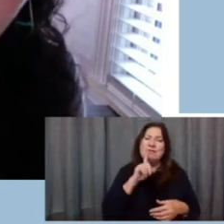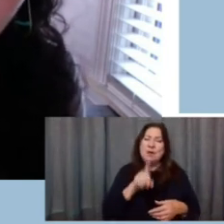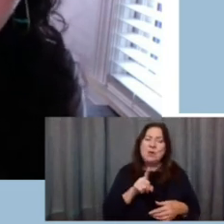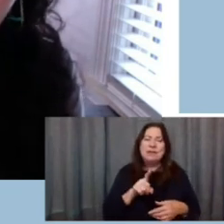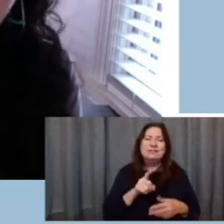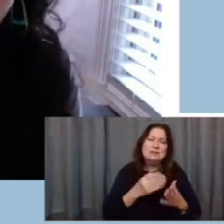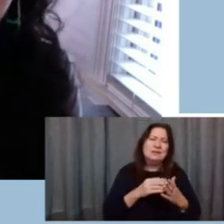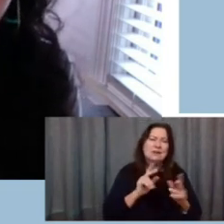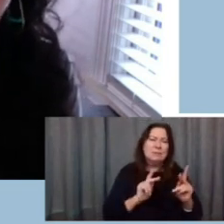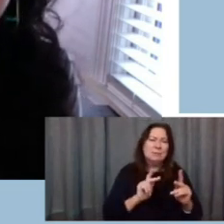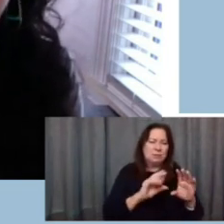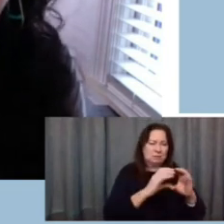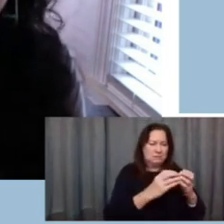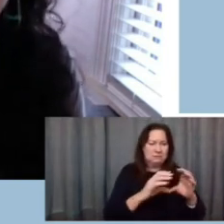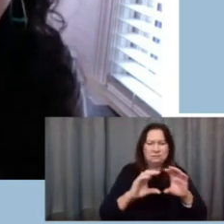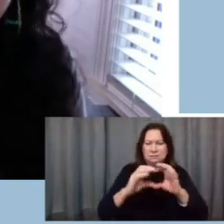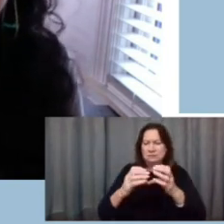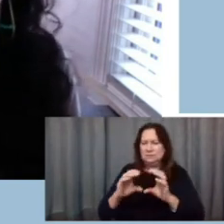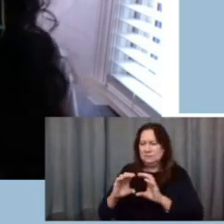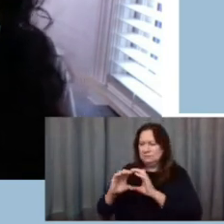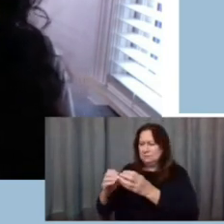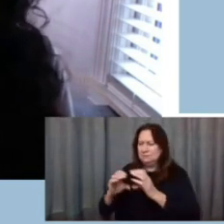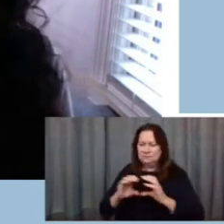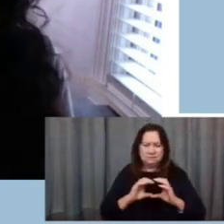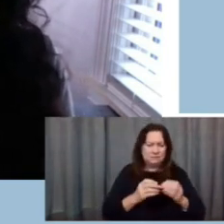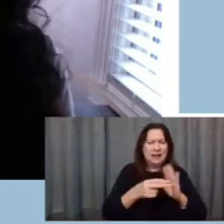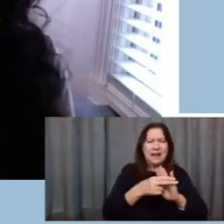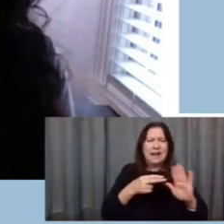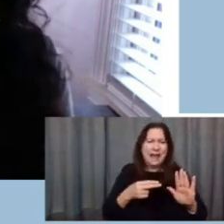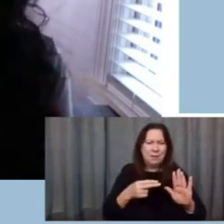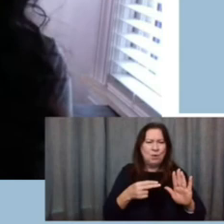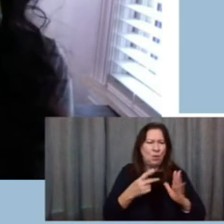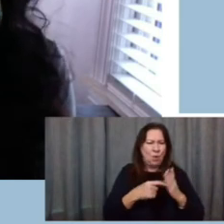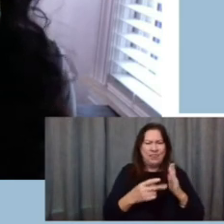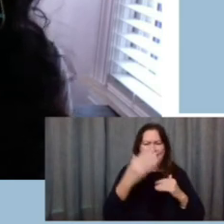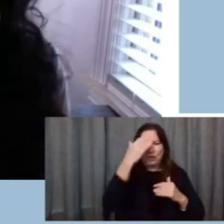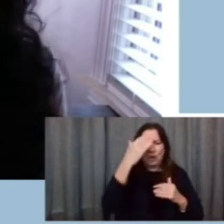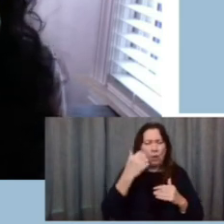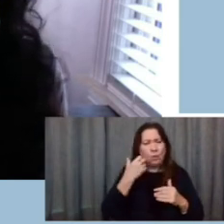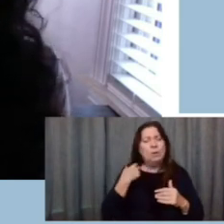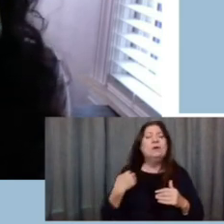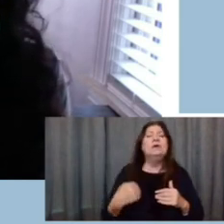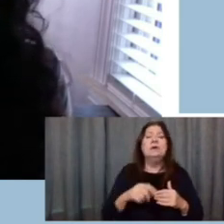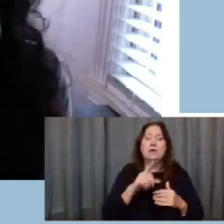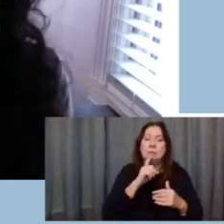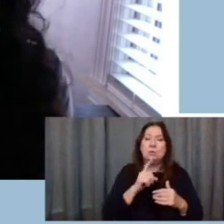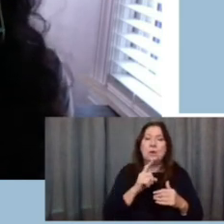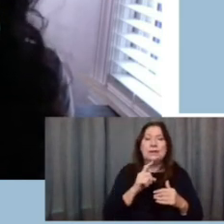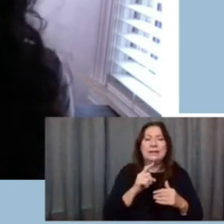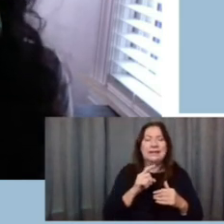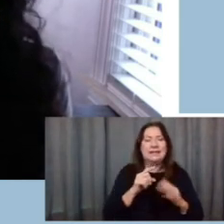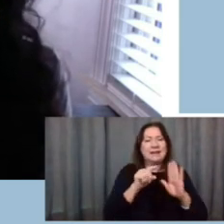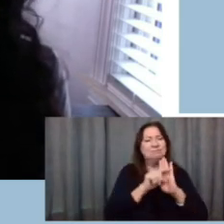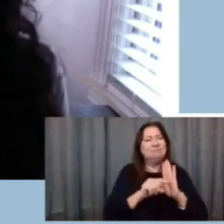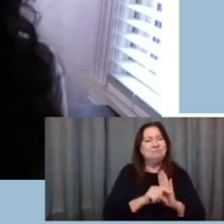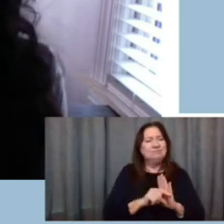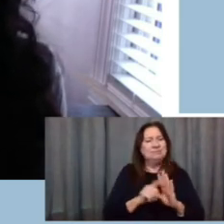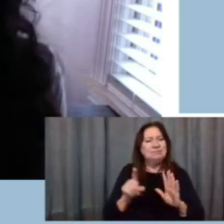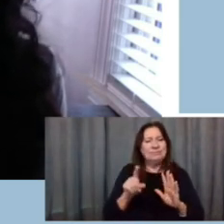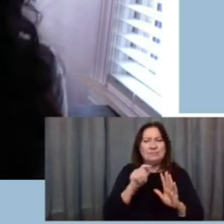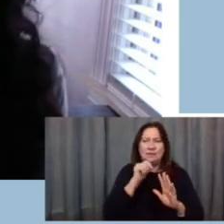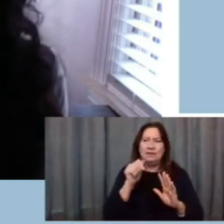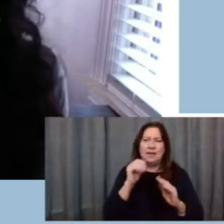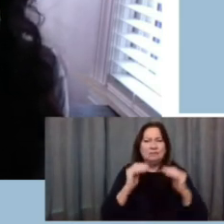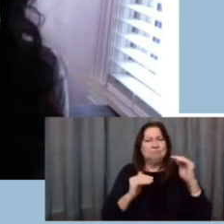into one tokenized way of knowing that actually delimits the kind of democratizing of